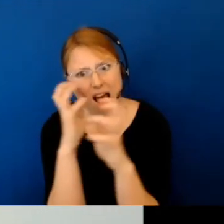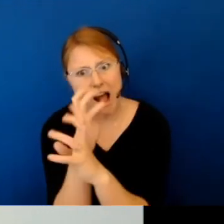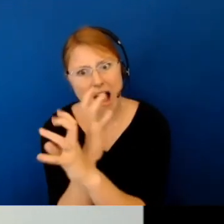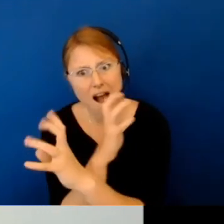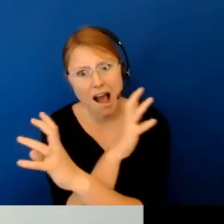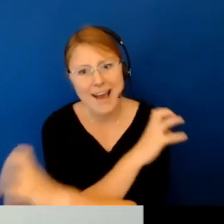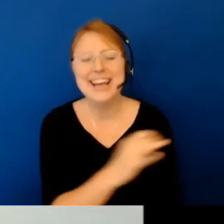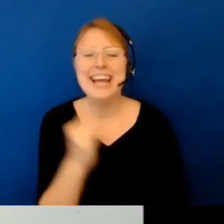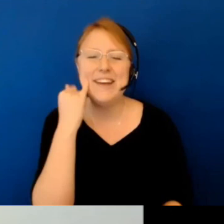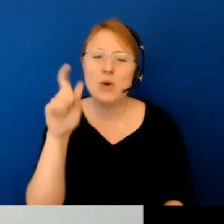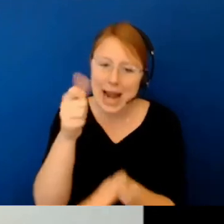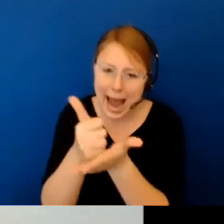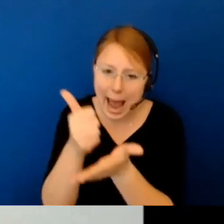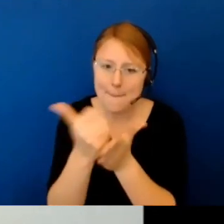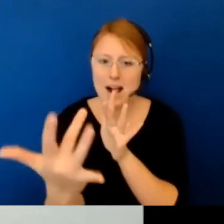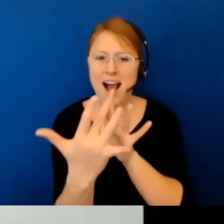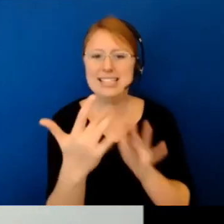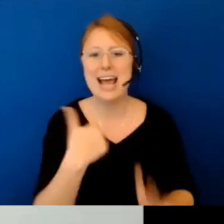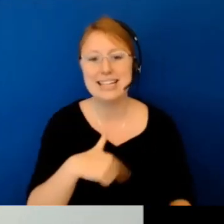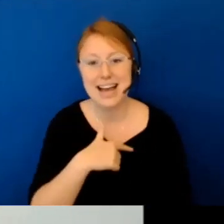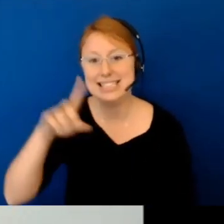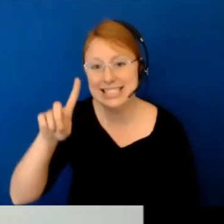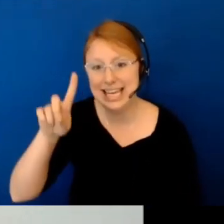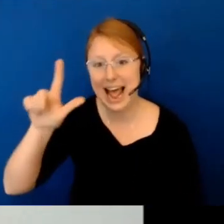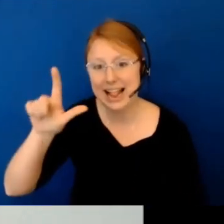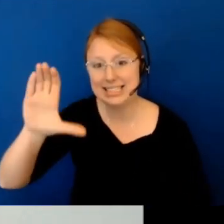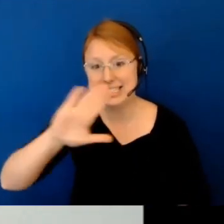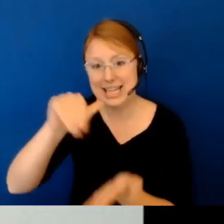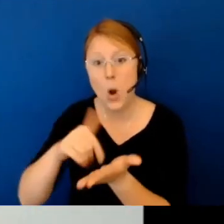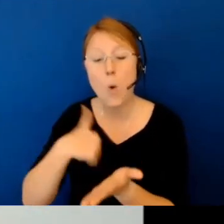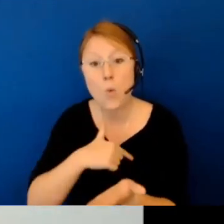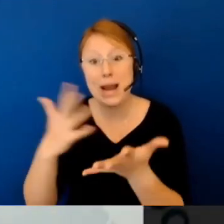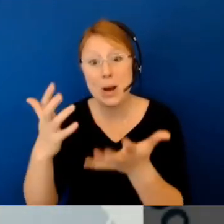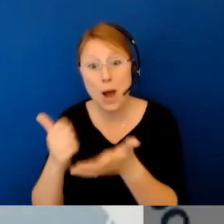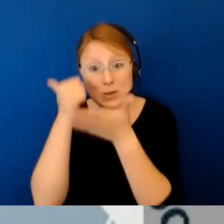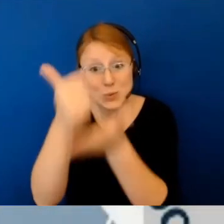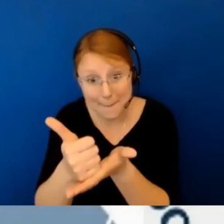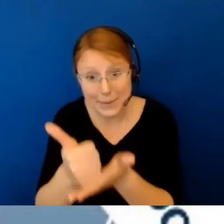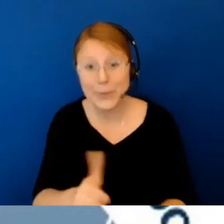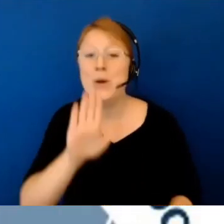your vote counts. So let's be heard this election season. Thank you.